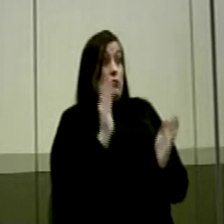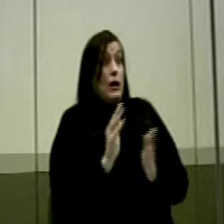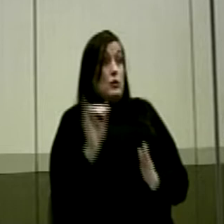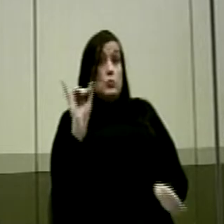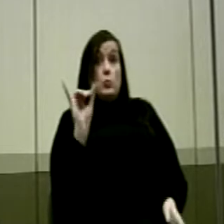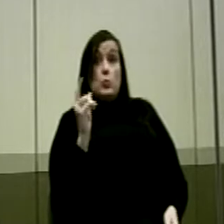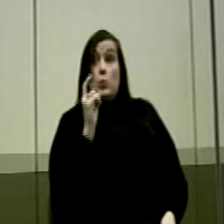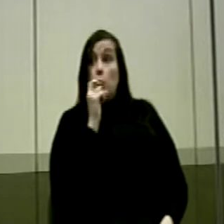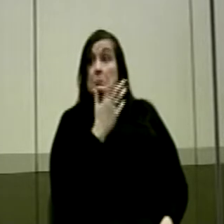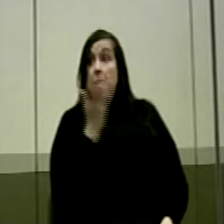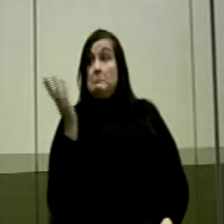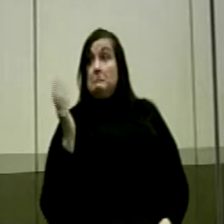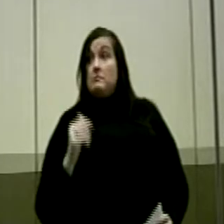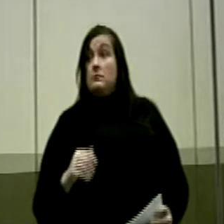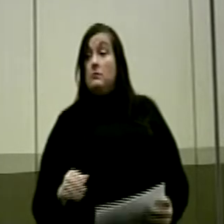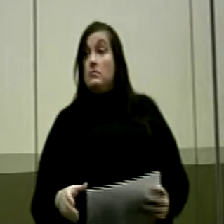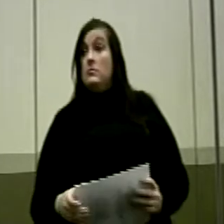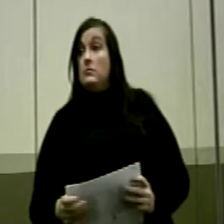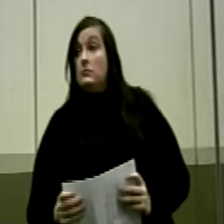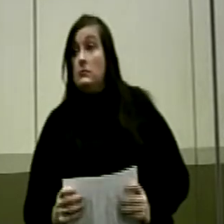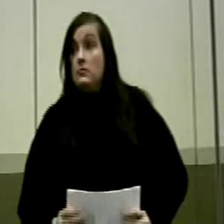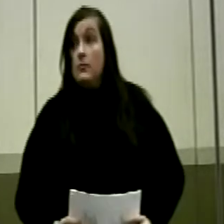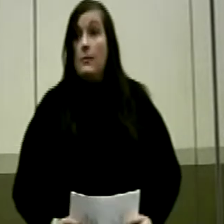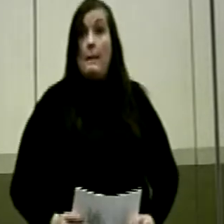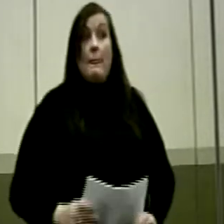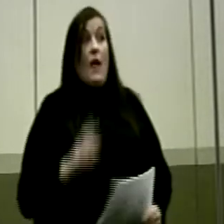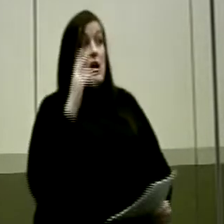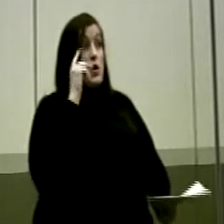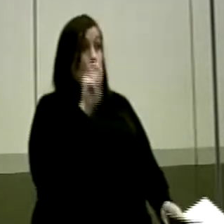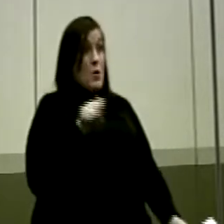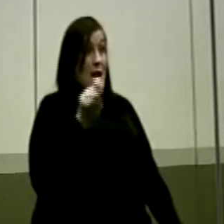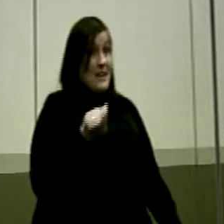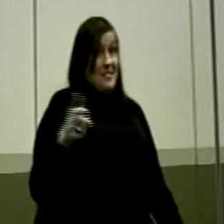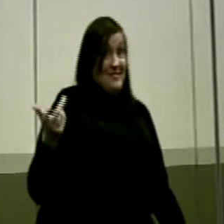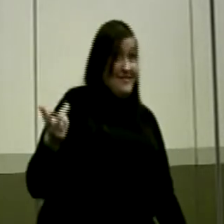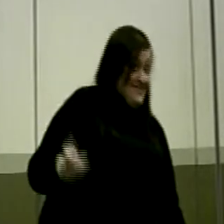Who wants to volunteer? Any additional ideas? I saw you guys writing down some good.